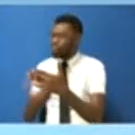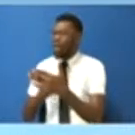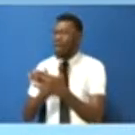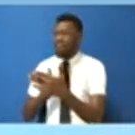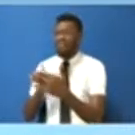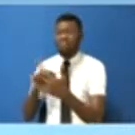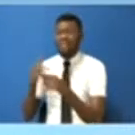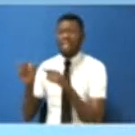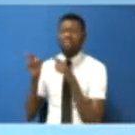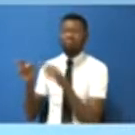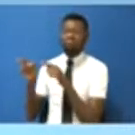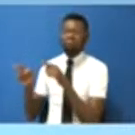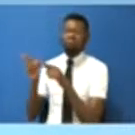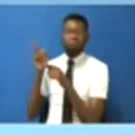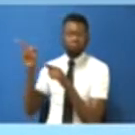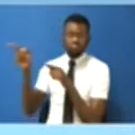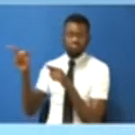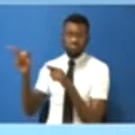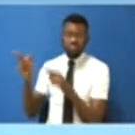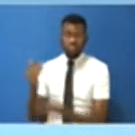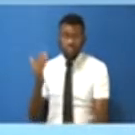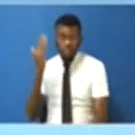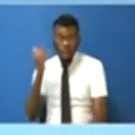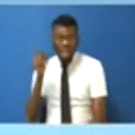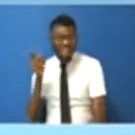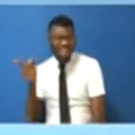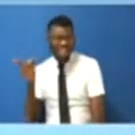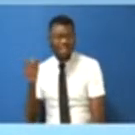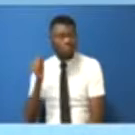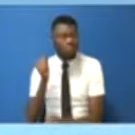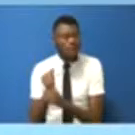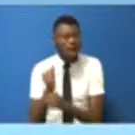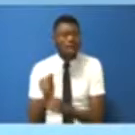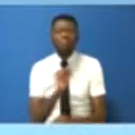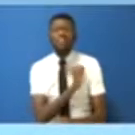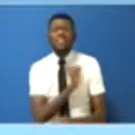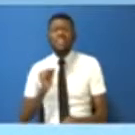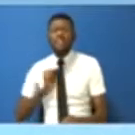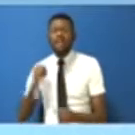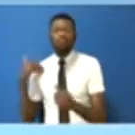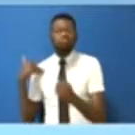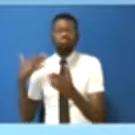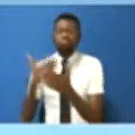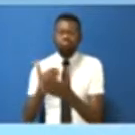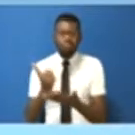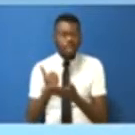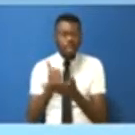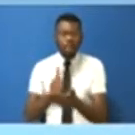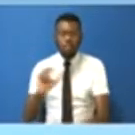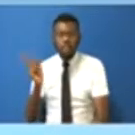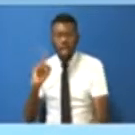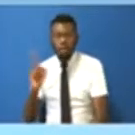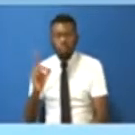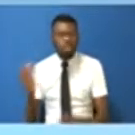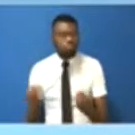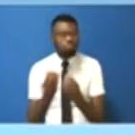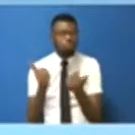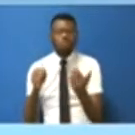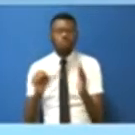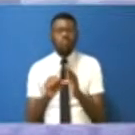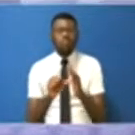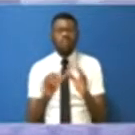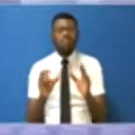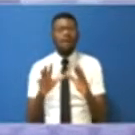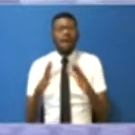here and submitting to him is that a senator what did you do to help nairobi overcome the